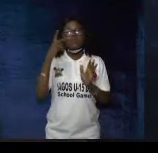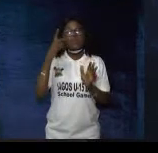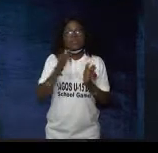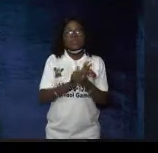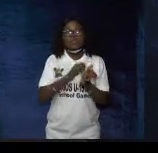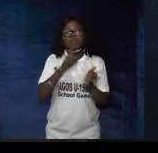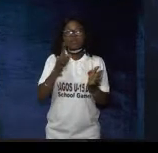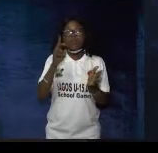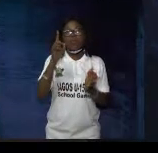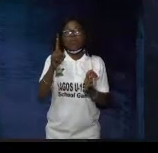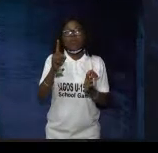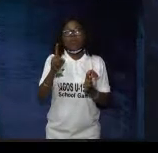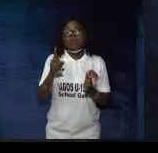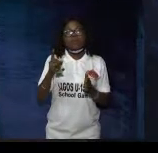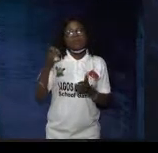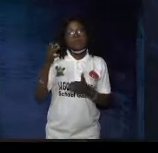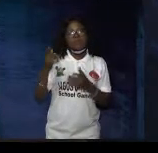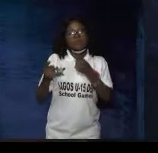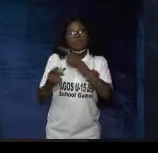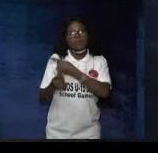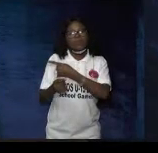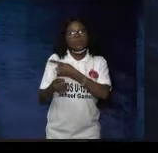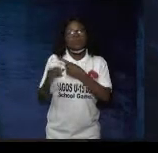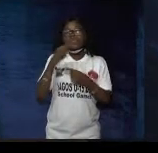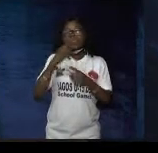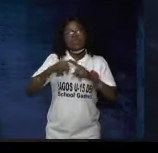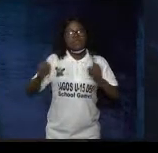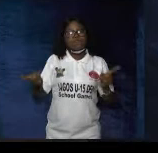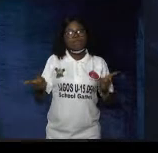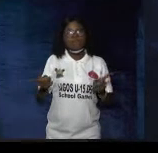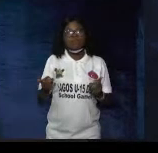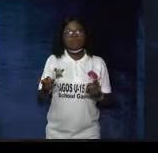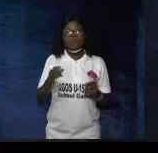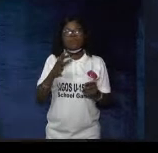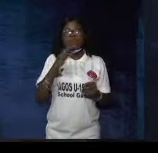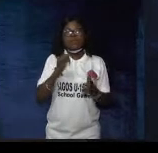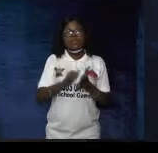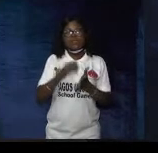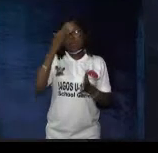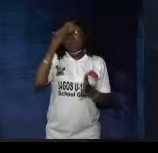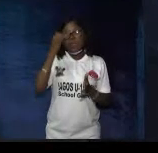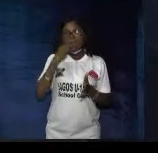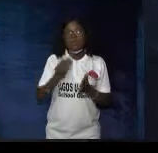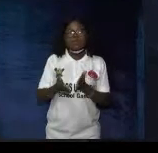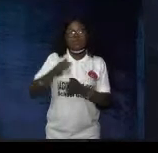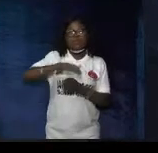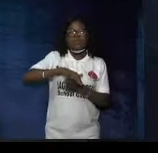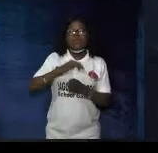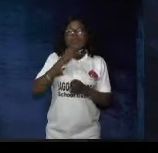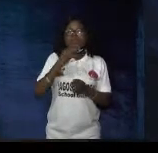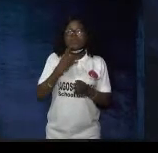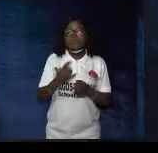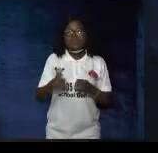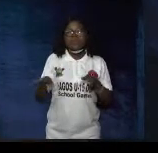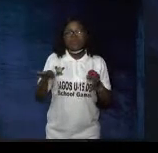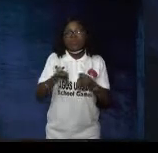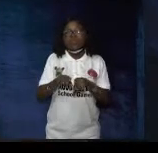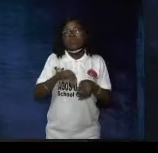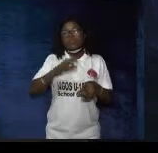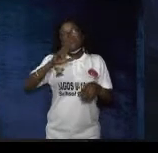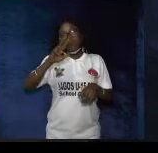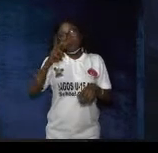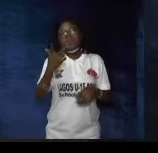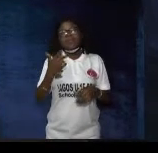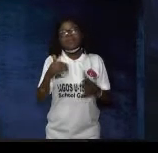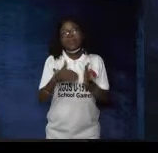into two parts again, you see that this one, the one here, is bigger than this one. That is why it is overlapping on this side. If I